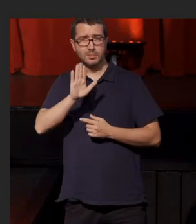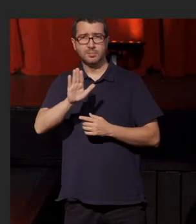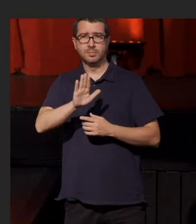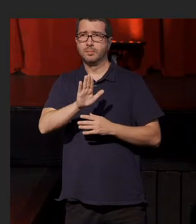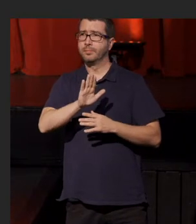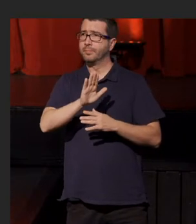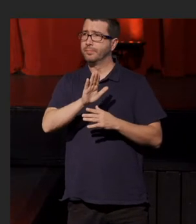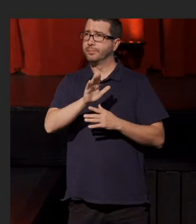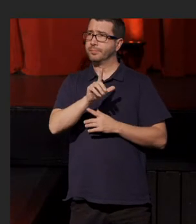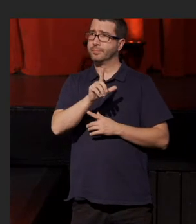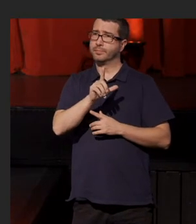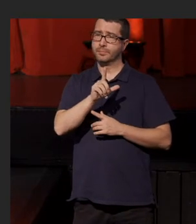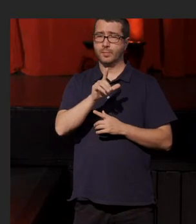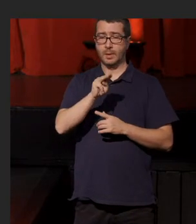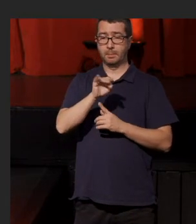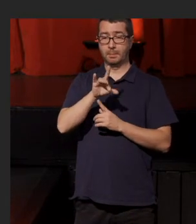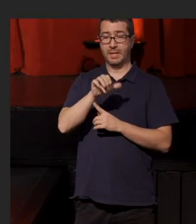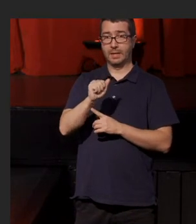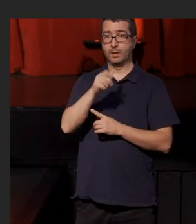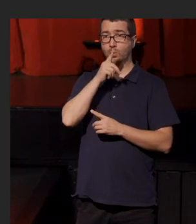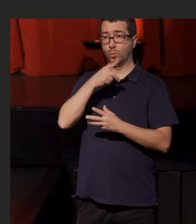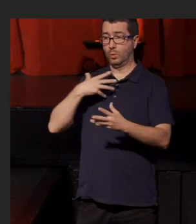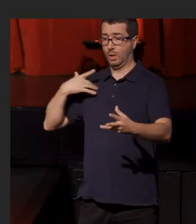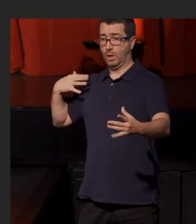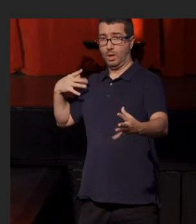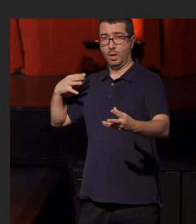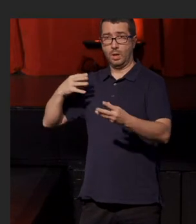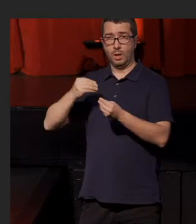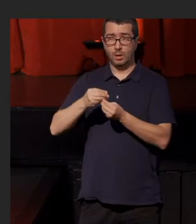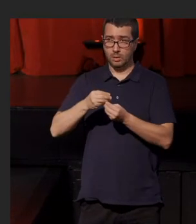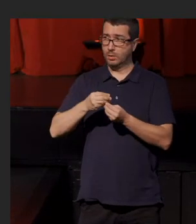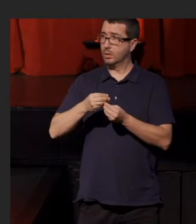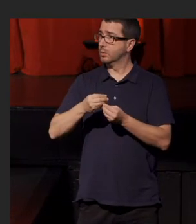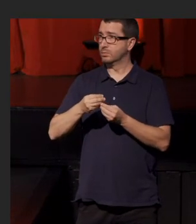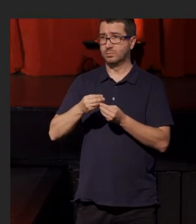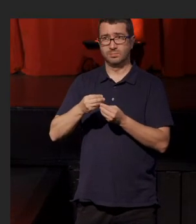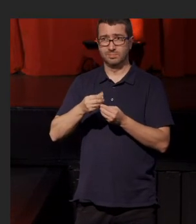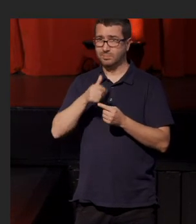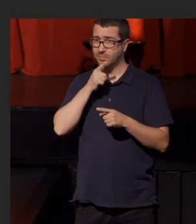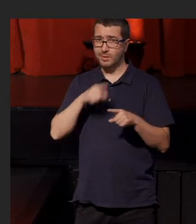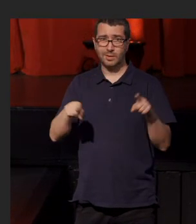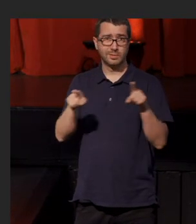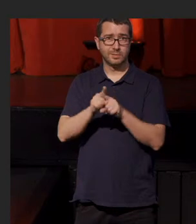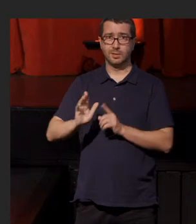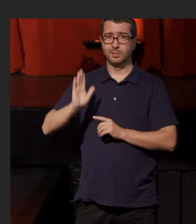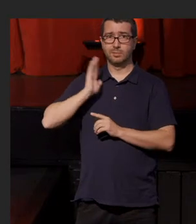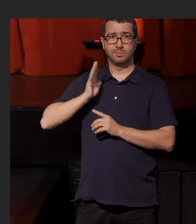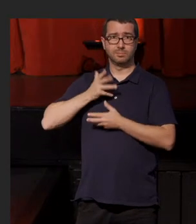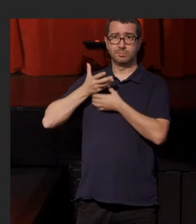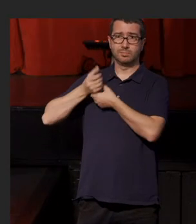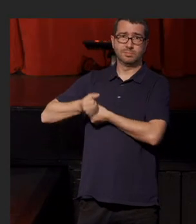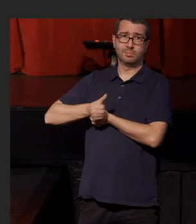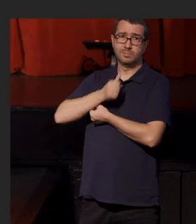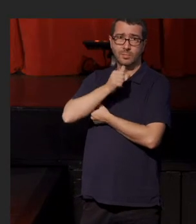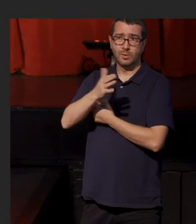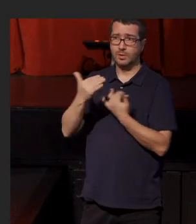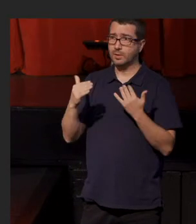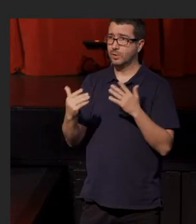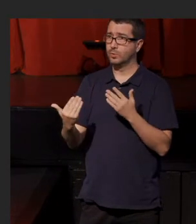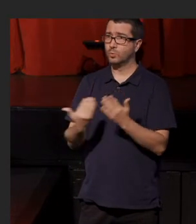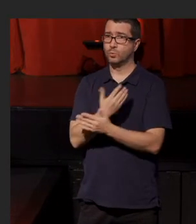established legacy media aren't really functioning the same way that they used to. And there's a lot of new competitors, and